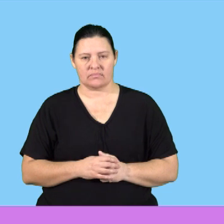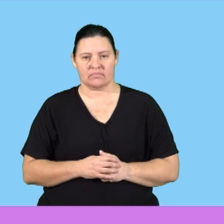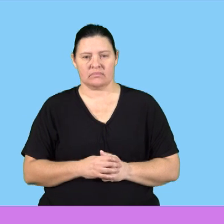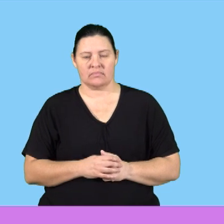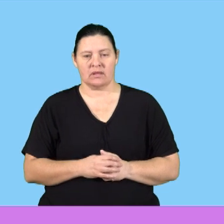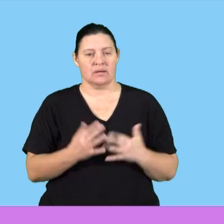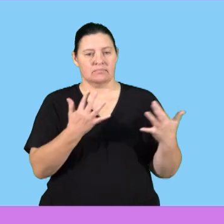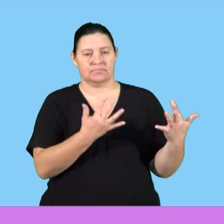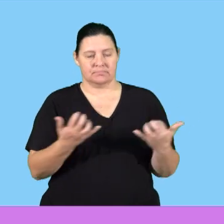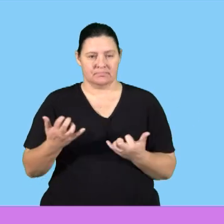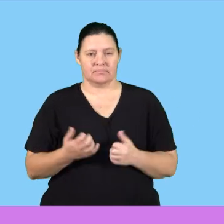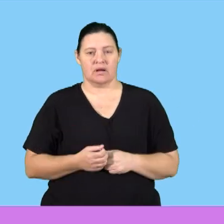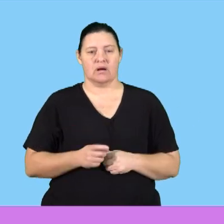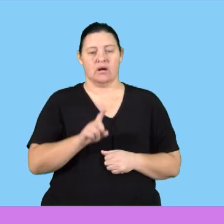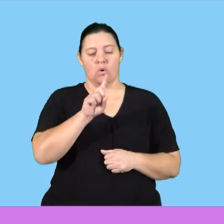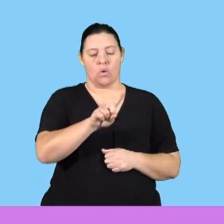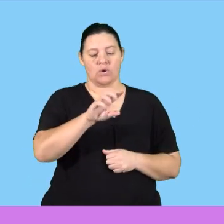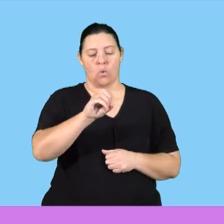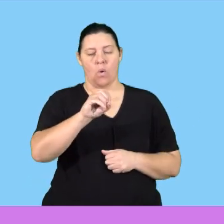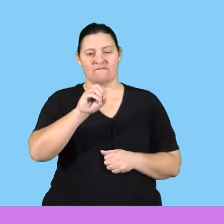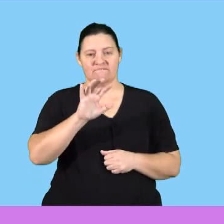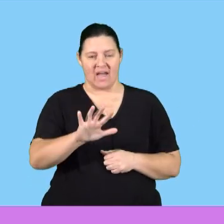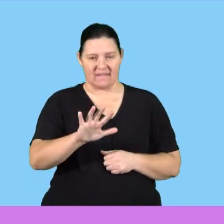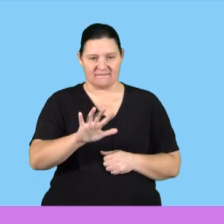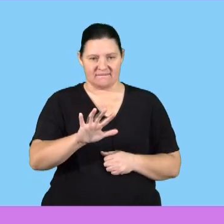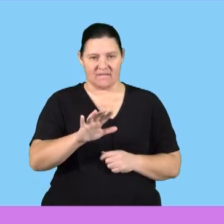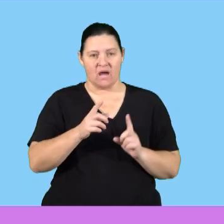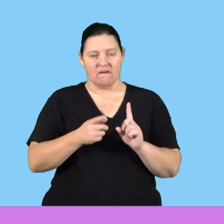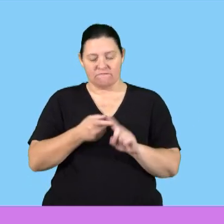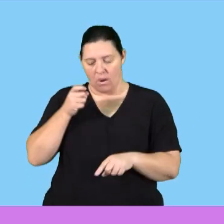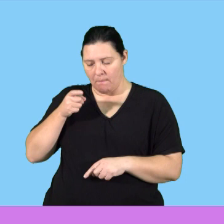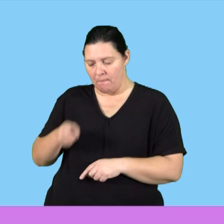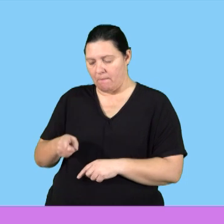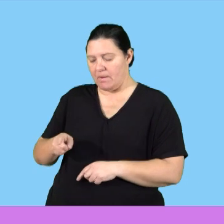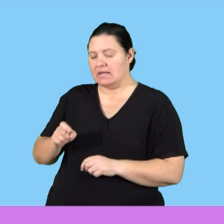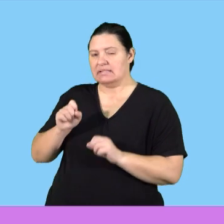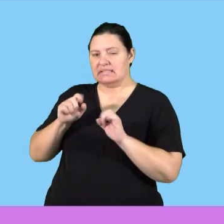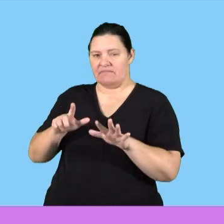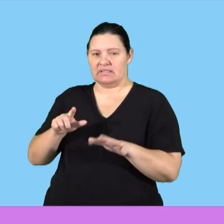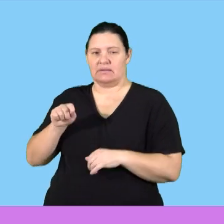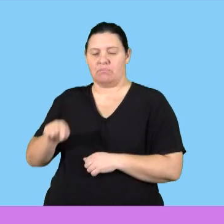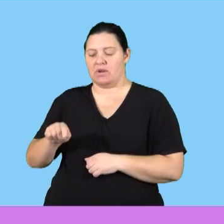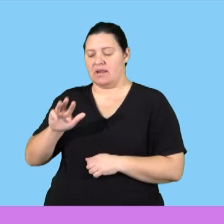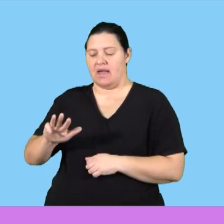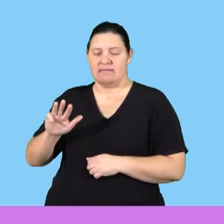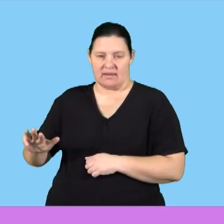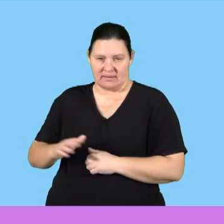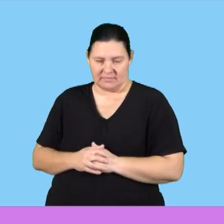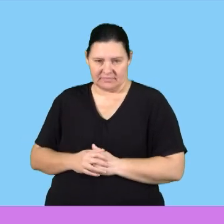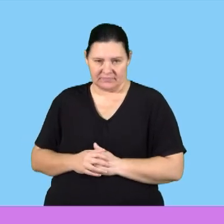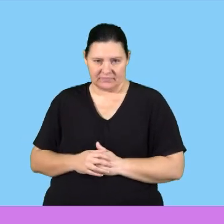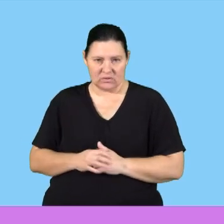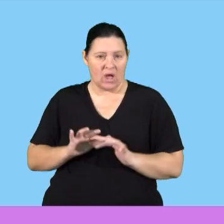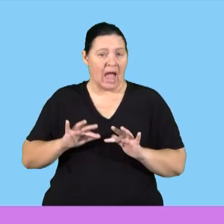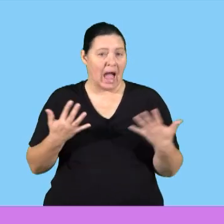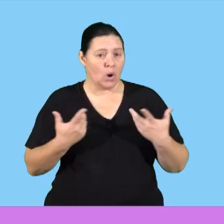We will therefore calculate 105% of the original price. So now